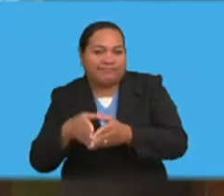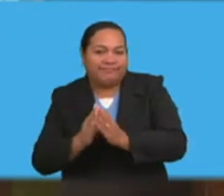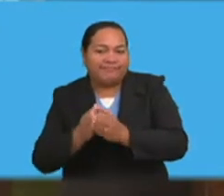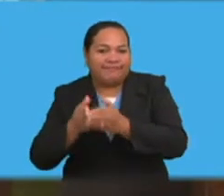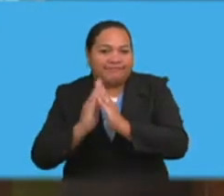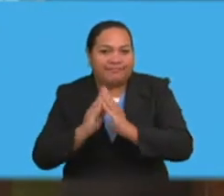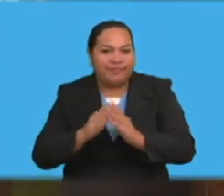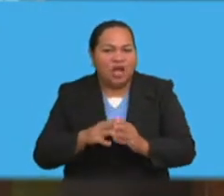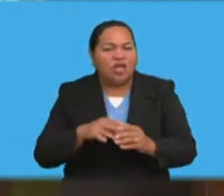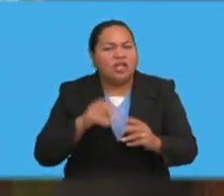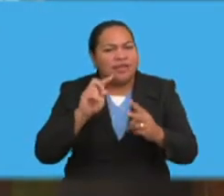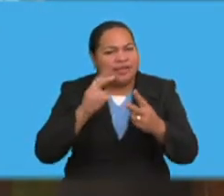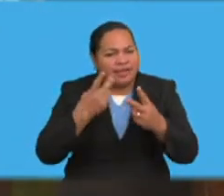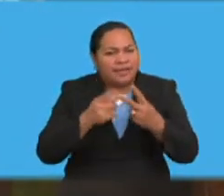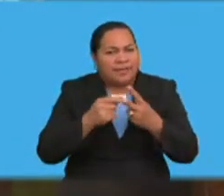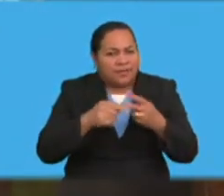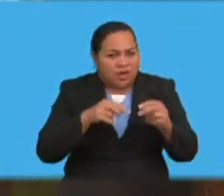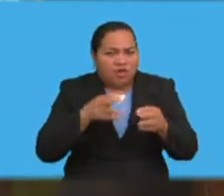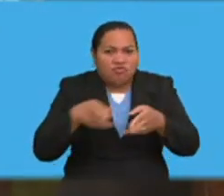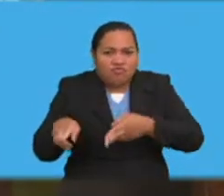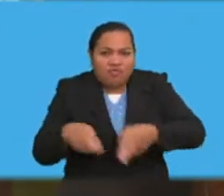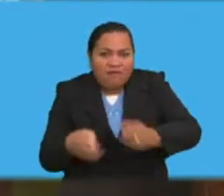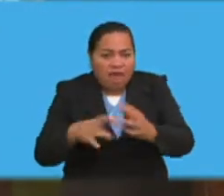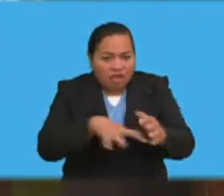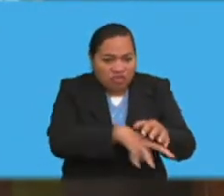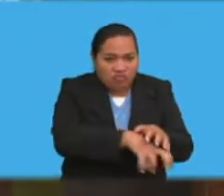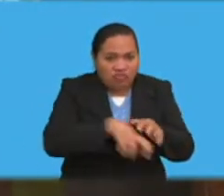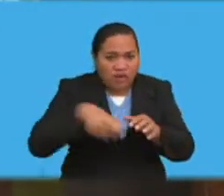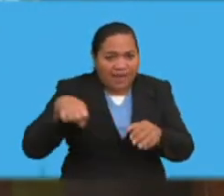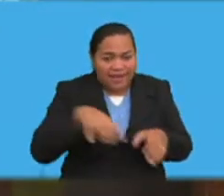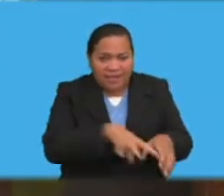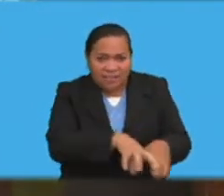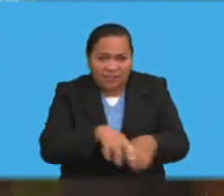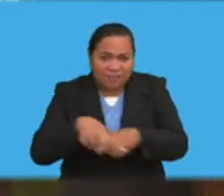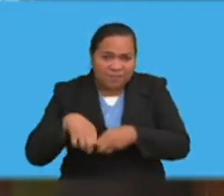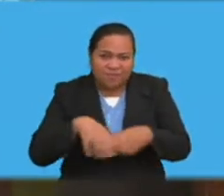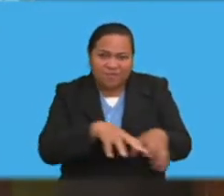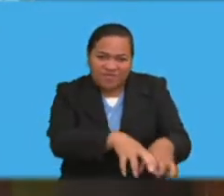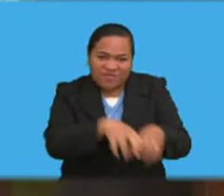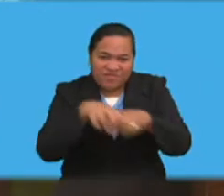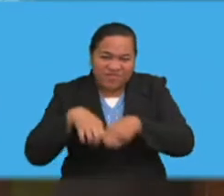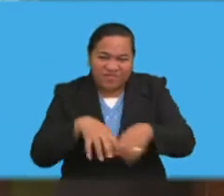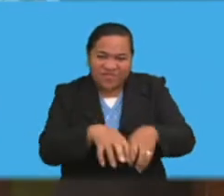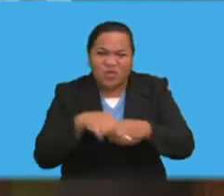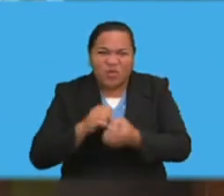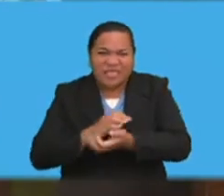river dredging, this was again introduced as a flood mitigation strategy,